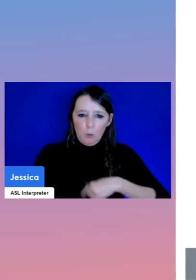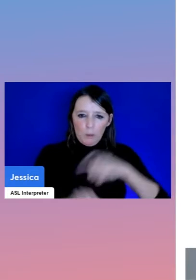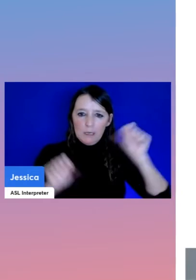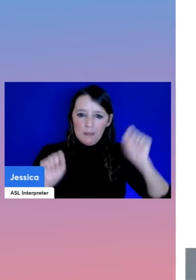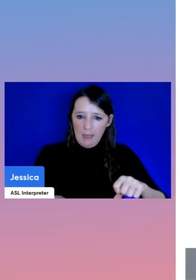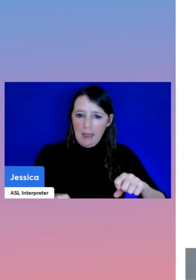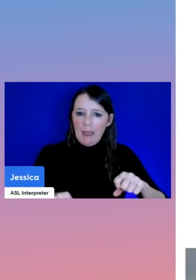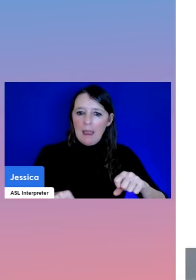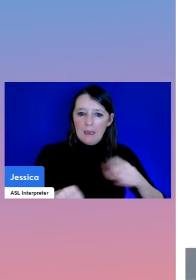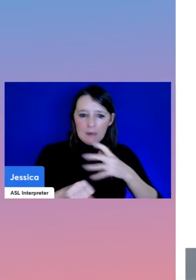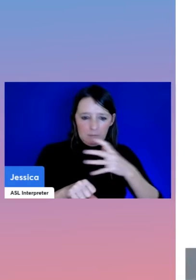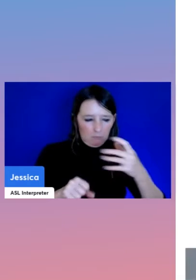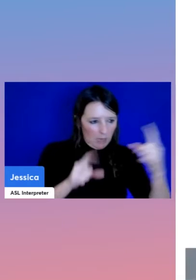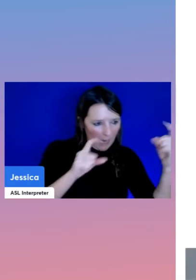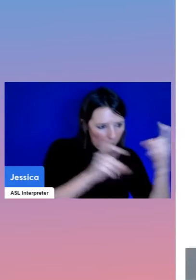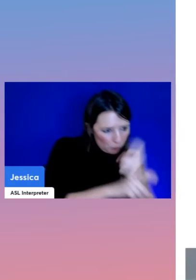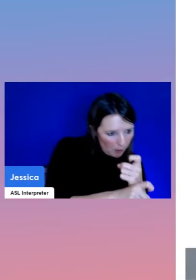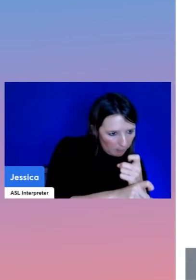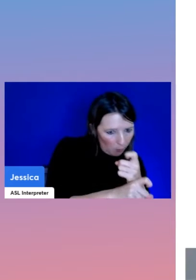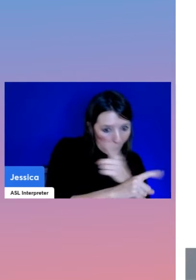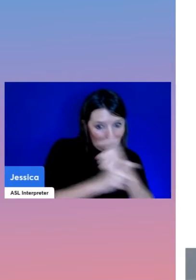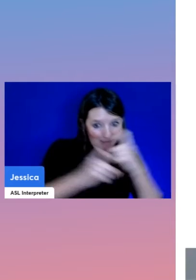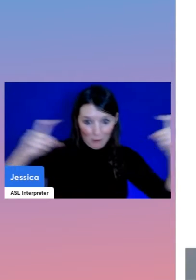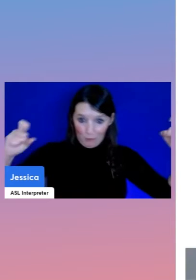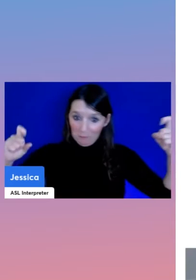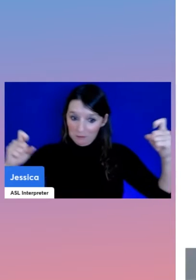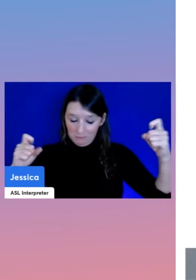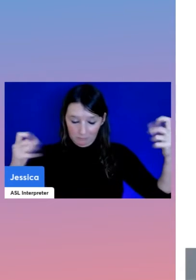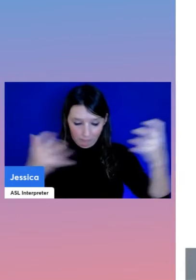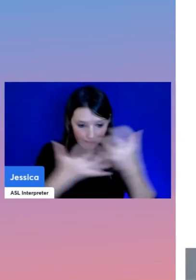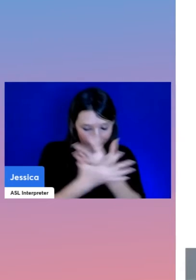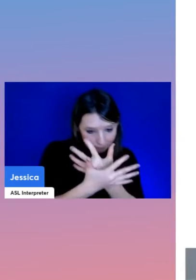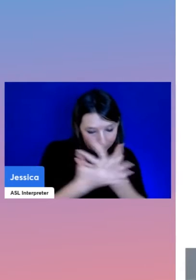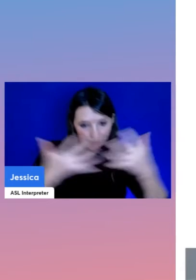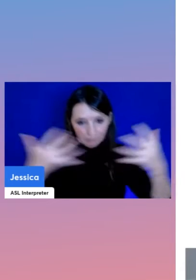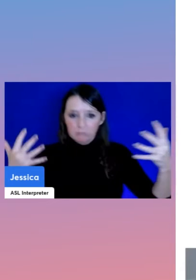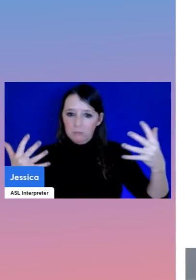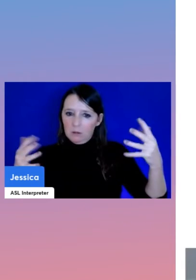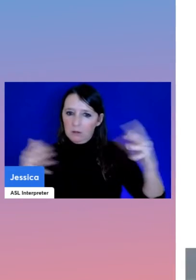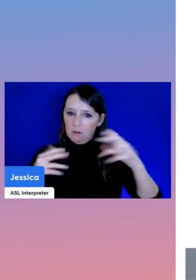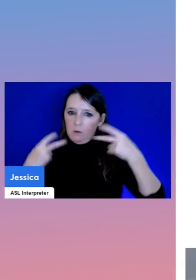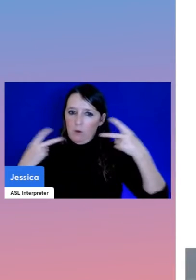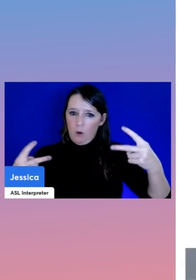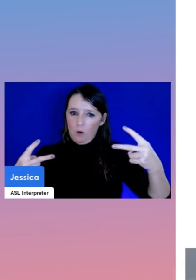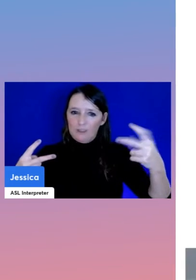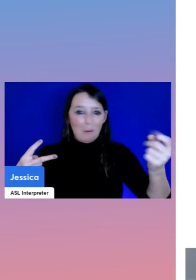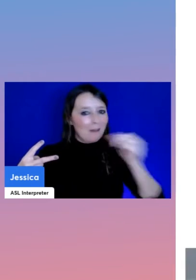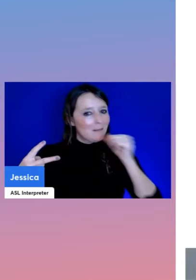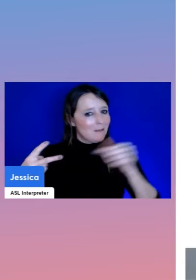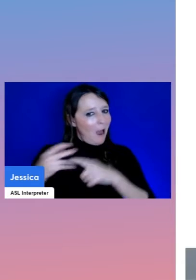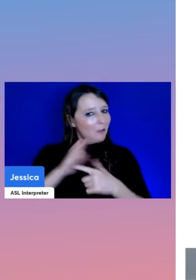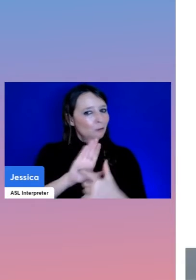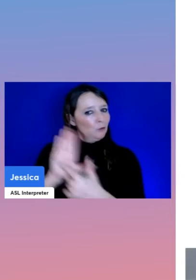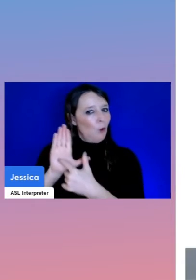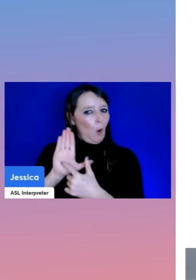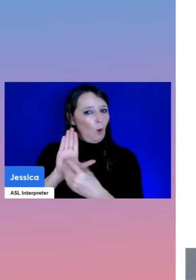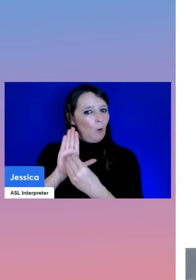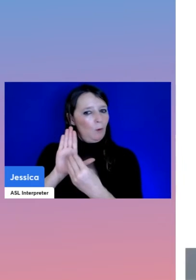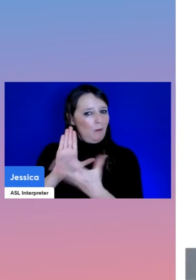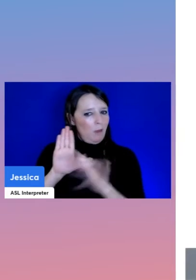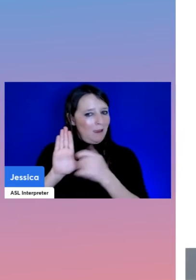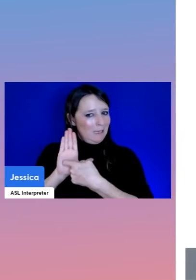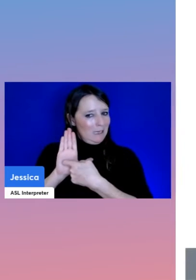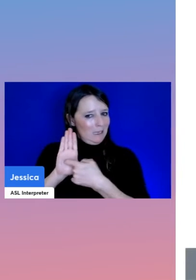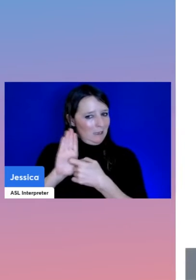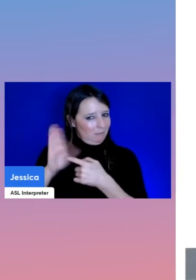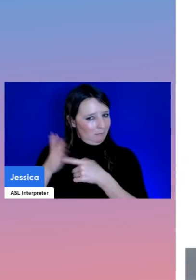and decrypt data via API calls without exposing the encryption keys. By integrating the